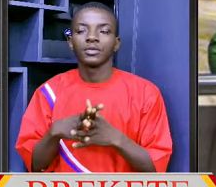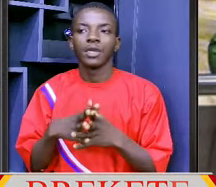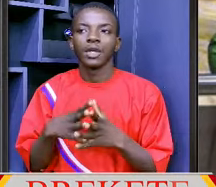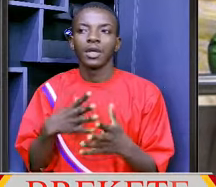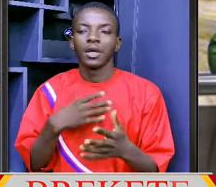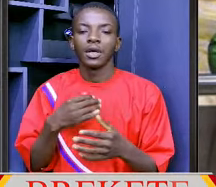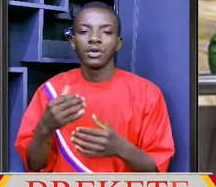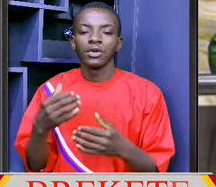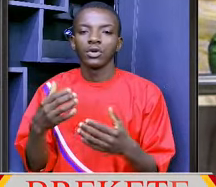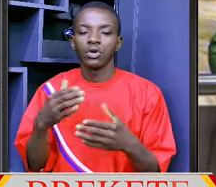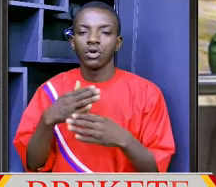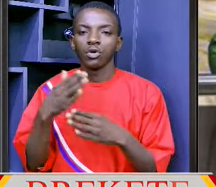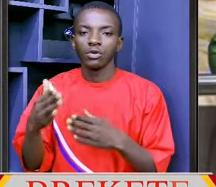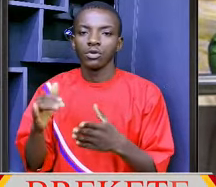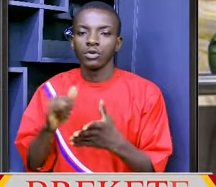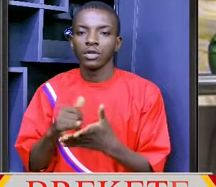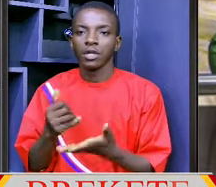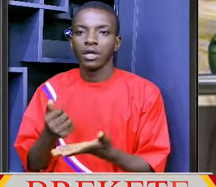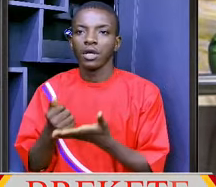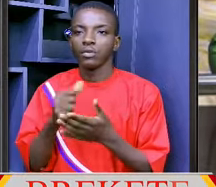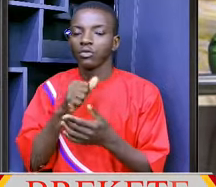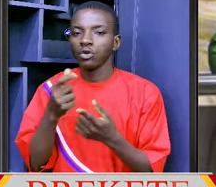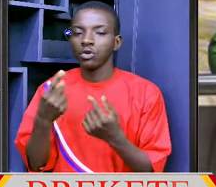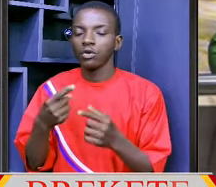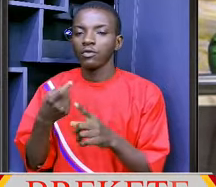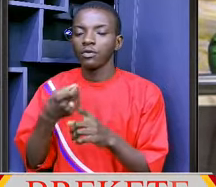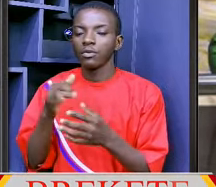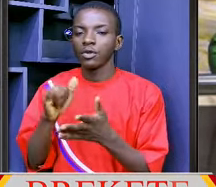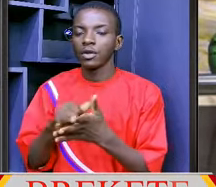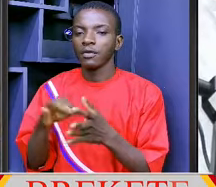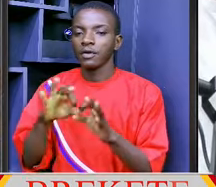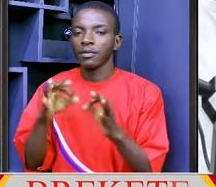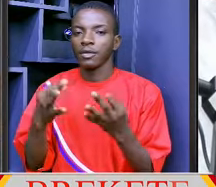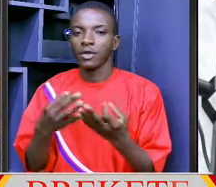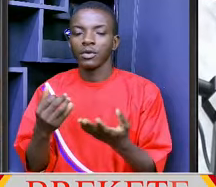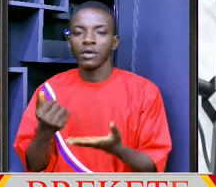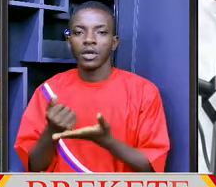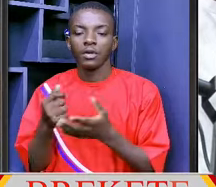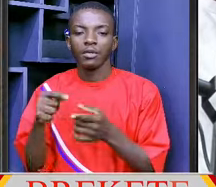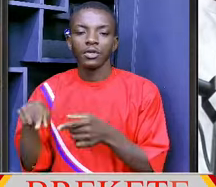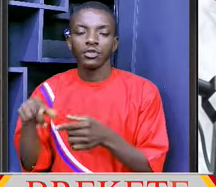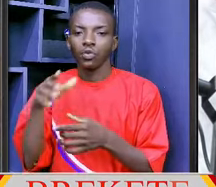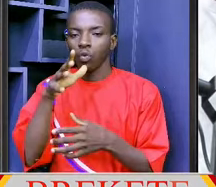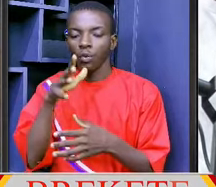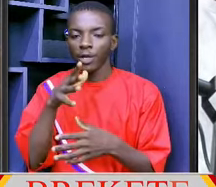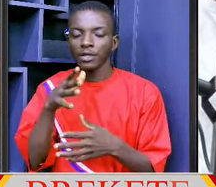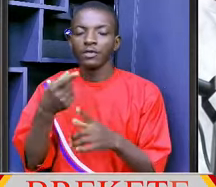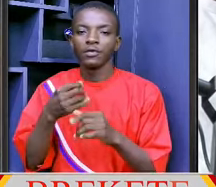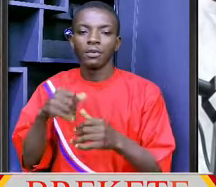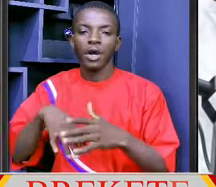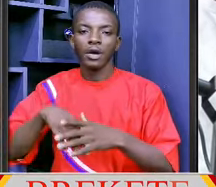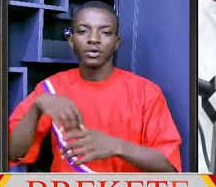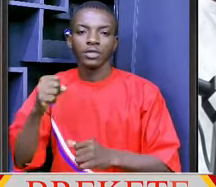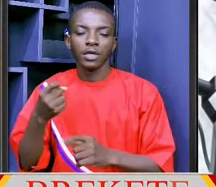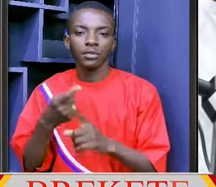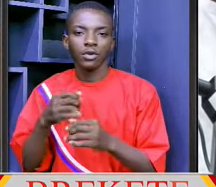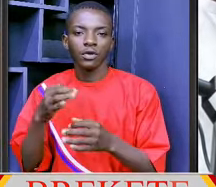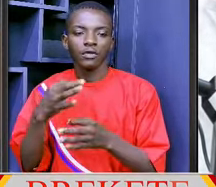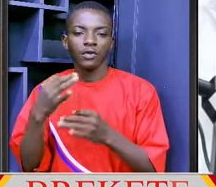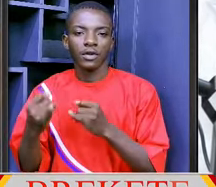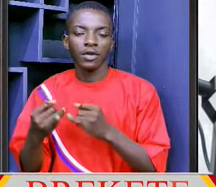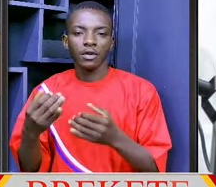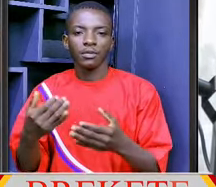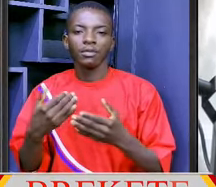and we don't conclude say help no go come from that family now we go help this woman from outside but finally